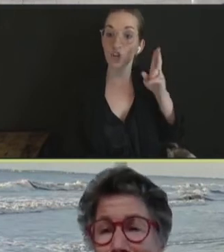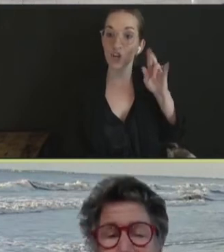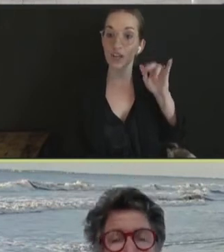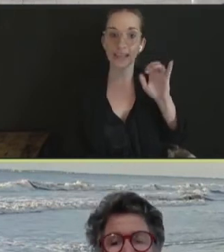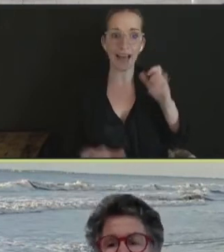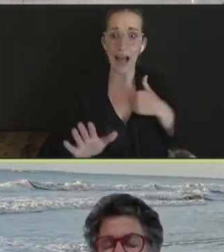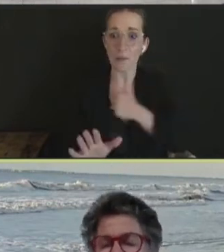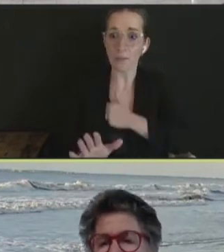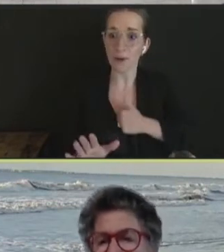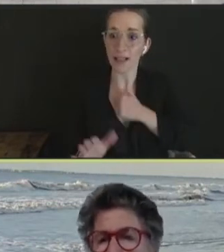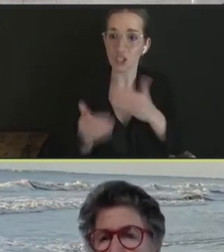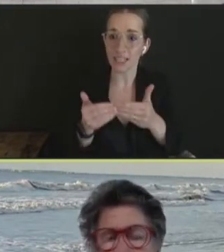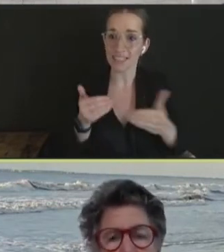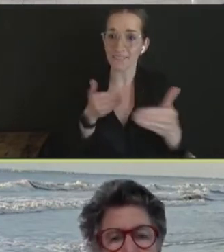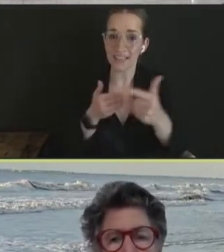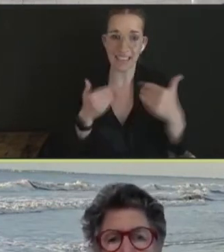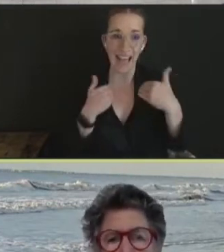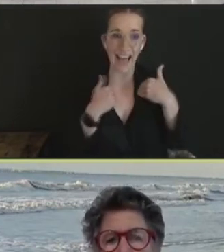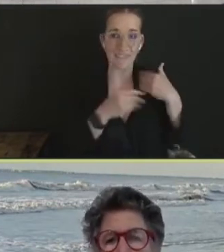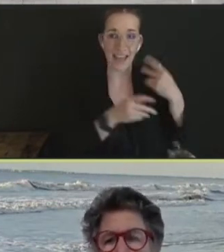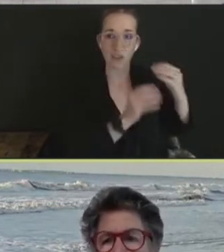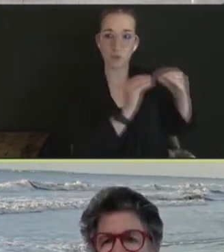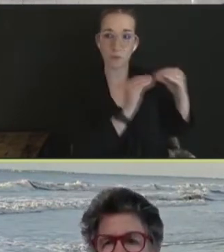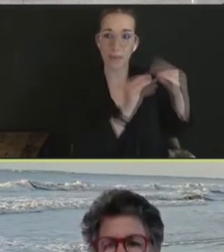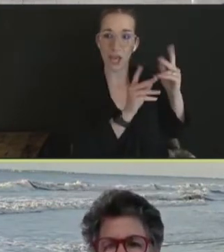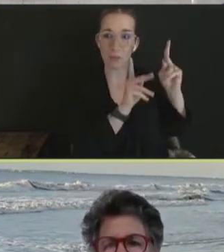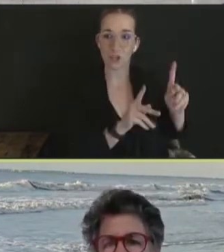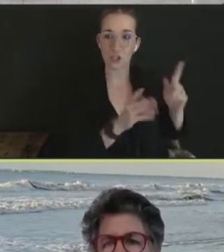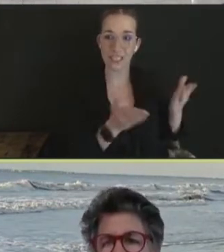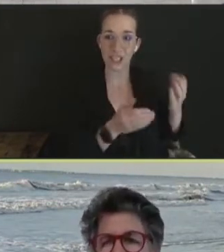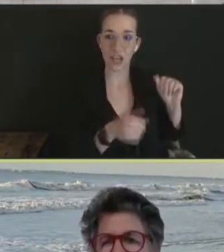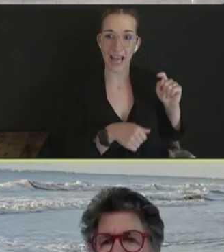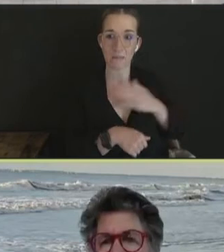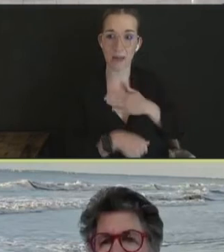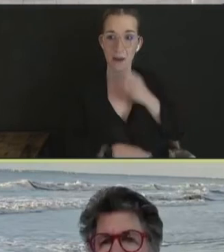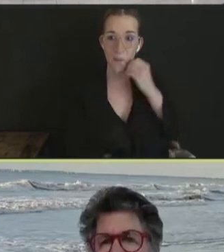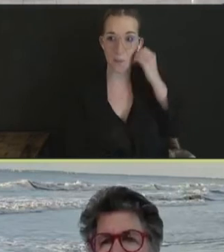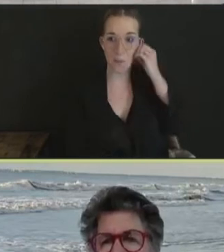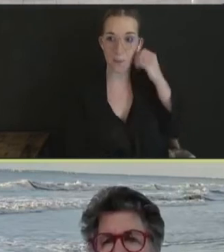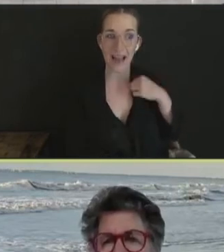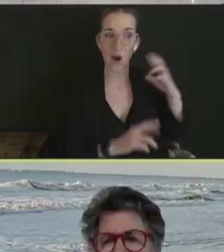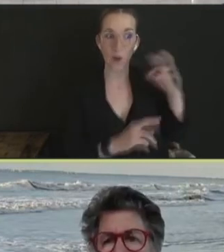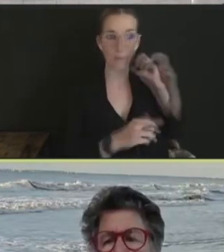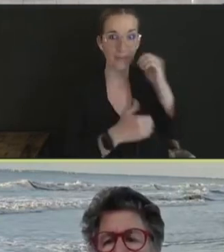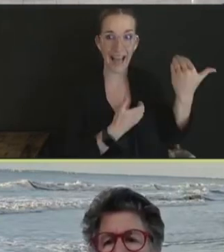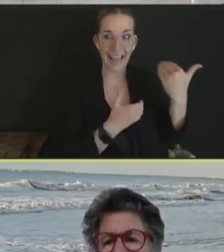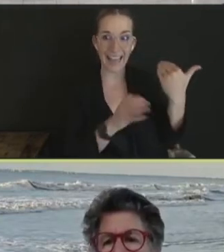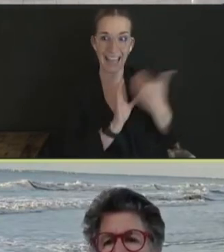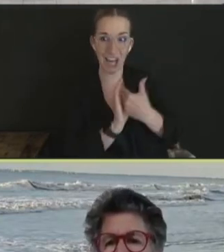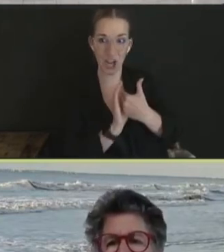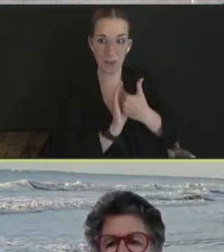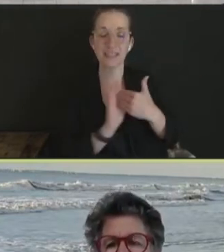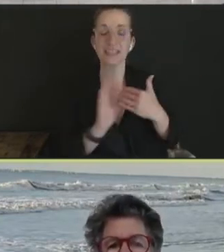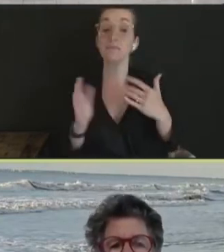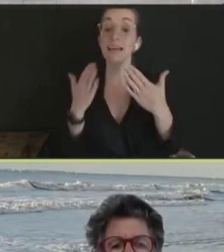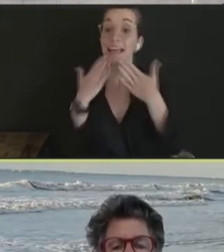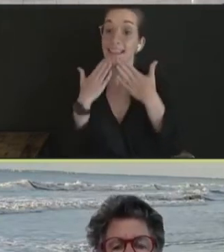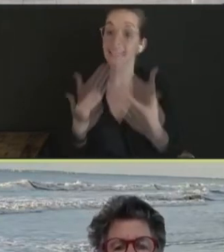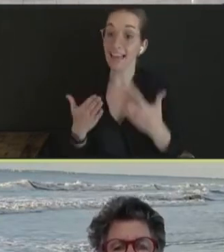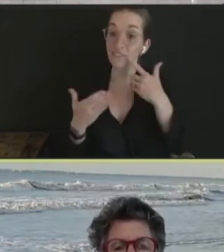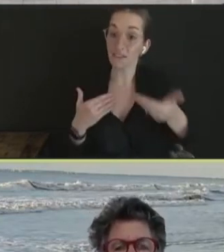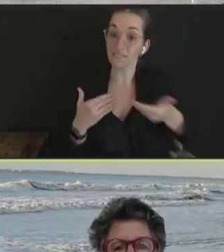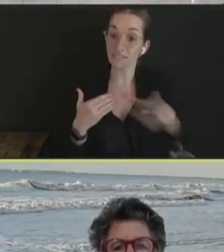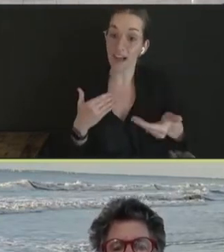I'm not interrupted. But thanks so much for inviting me to join you today and